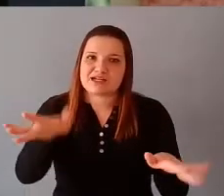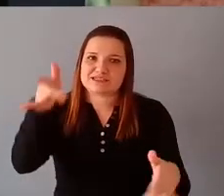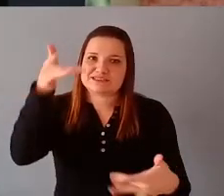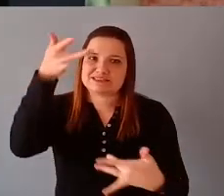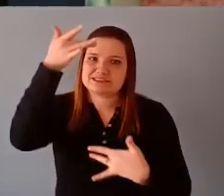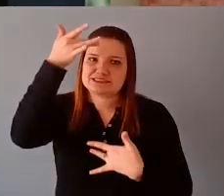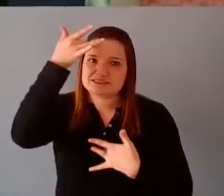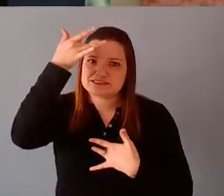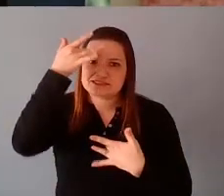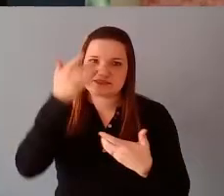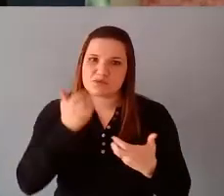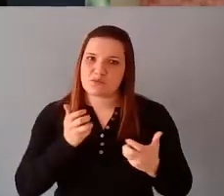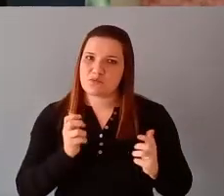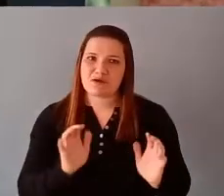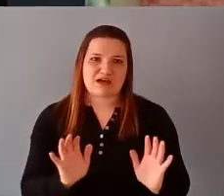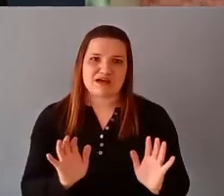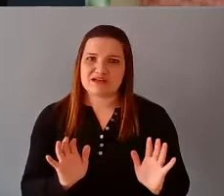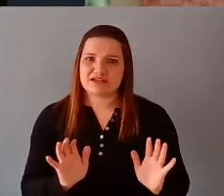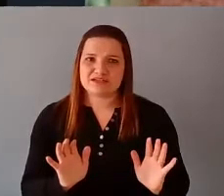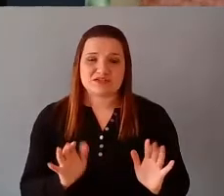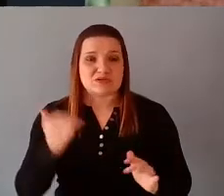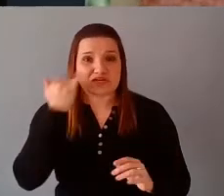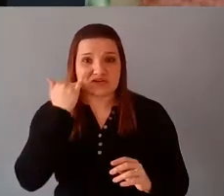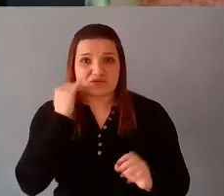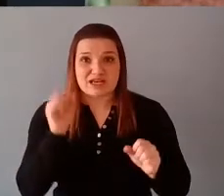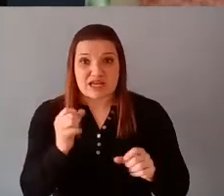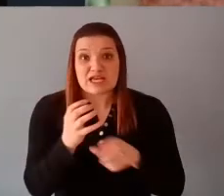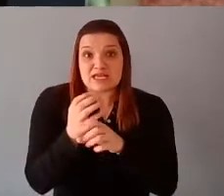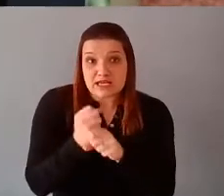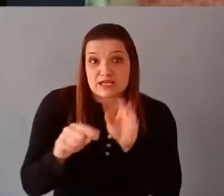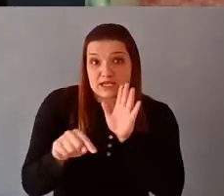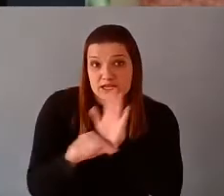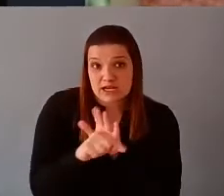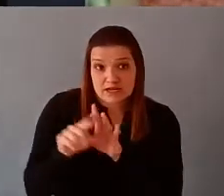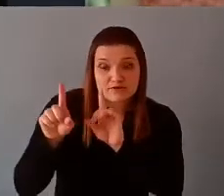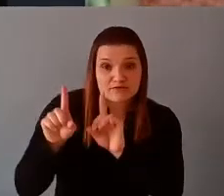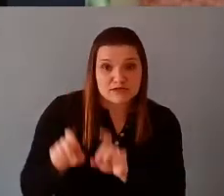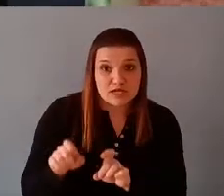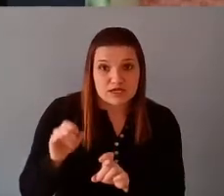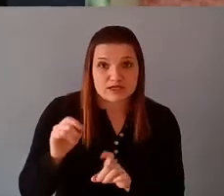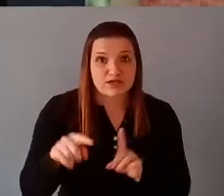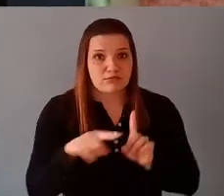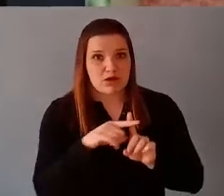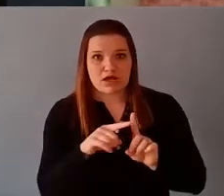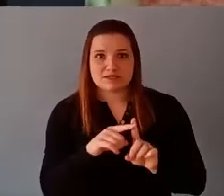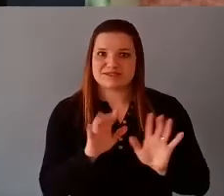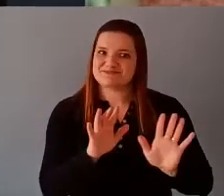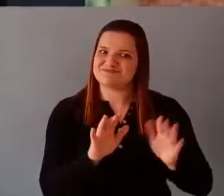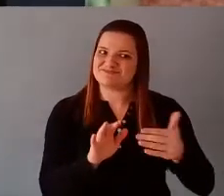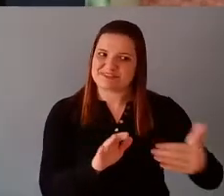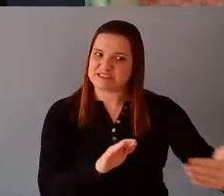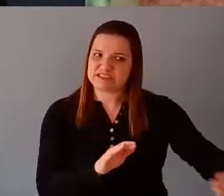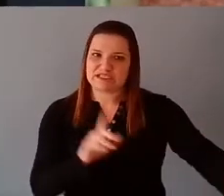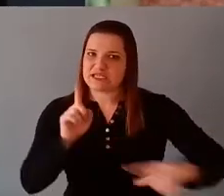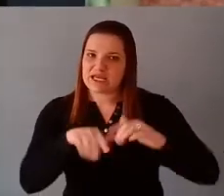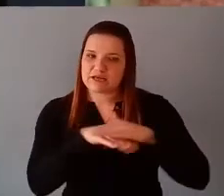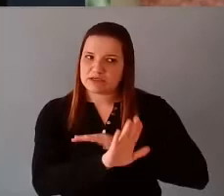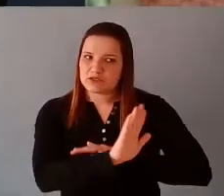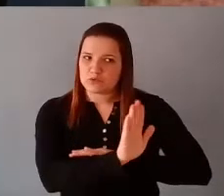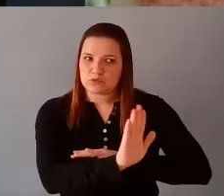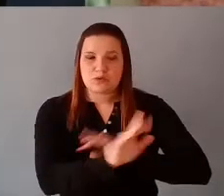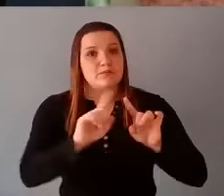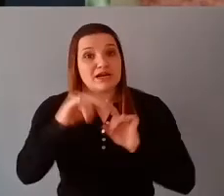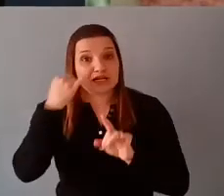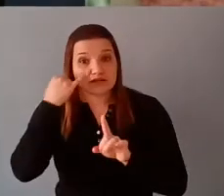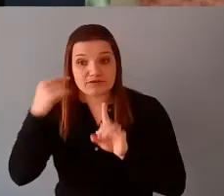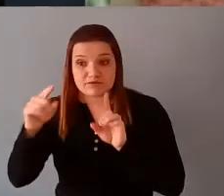we're restricting. If we could, get a negative test, or if we got a positive test, obviously we wouldn't let them in. But if they had a